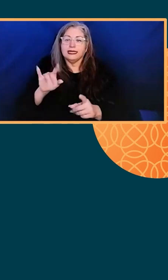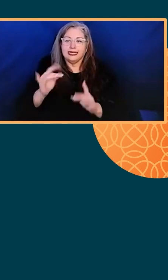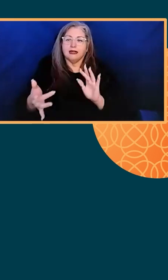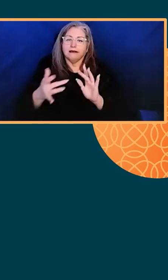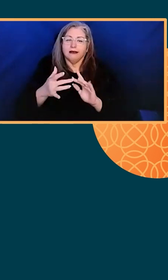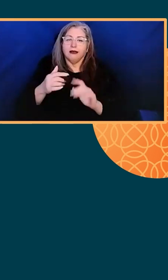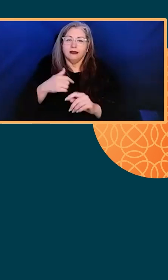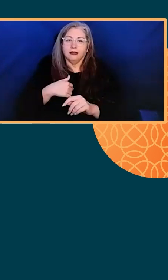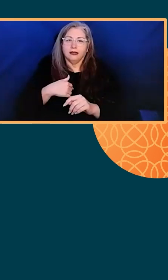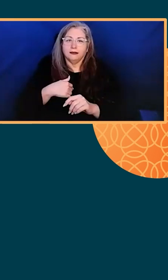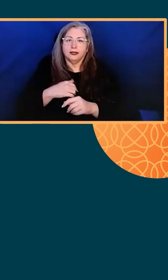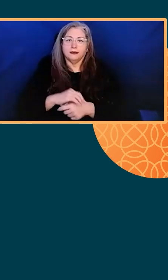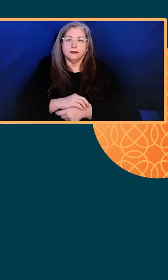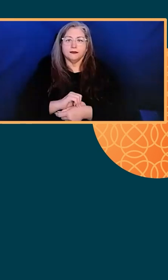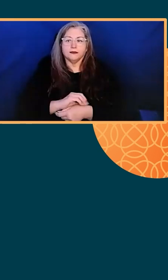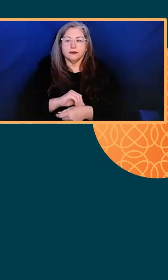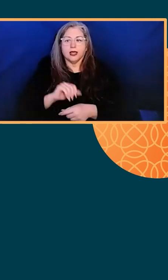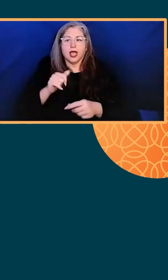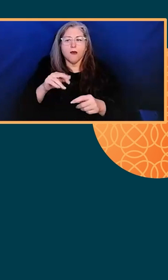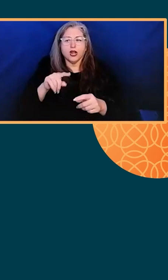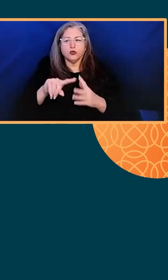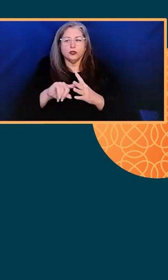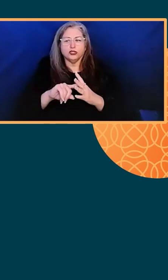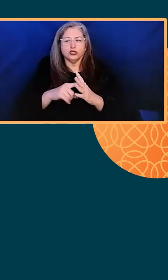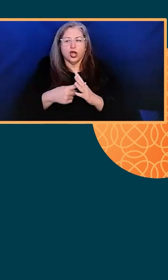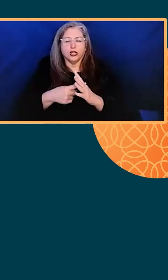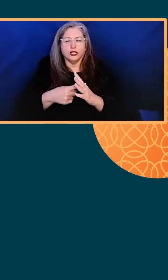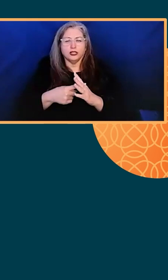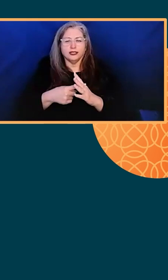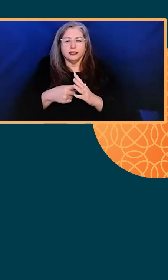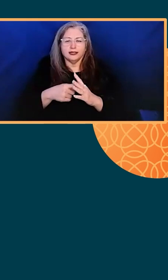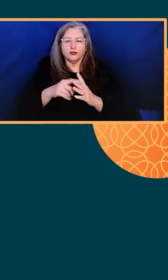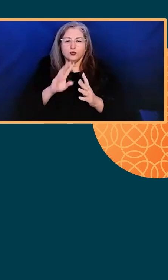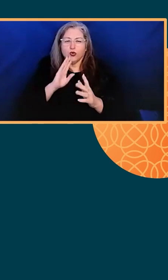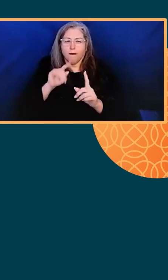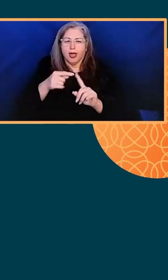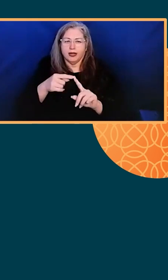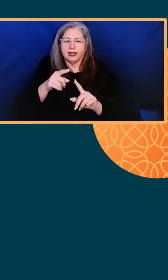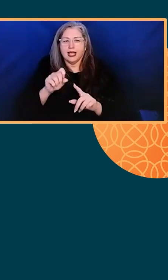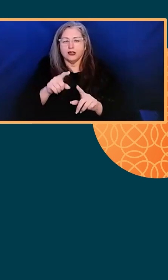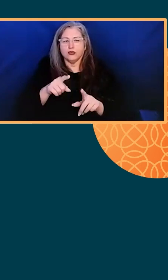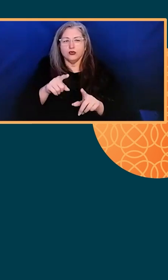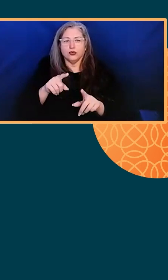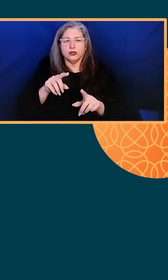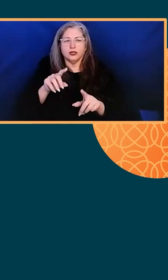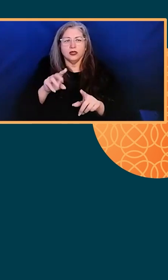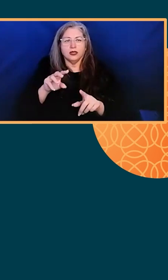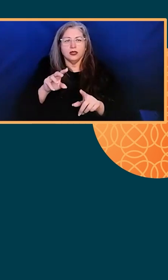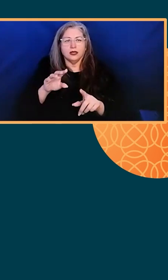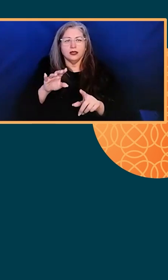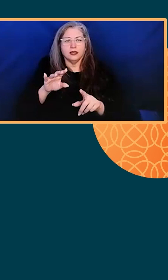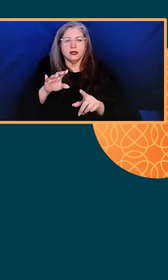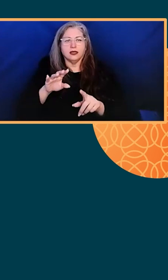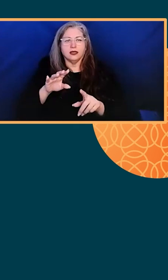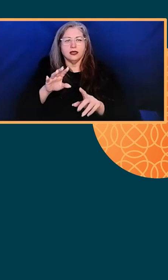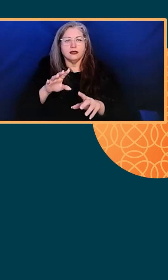me. Can we, Aparna, you started to take us there. Can you just wax lyrical for a moment, a little